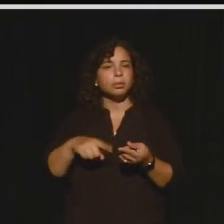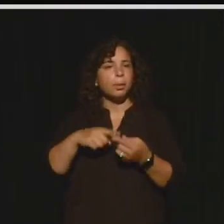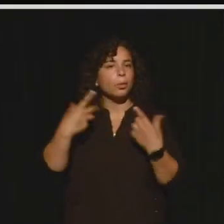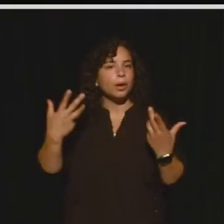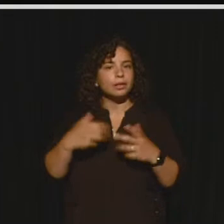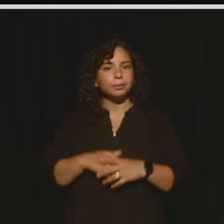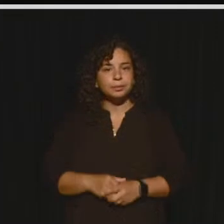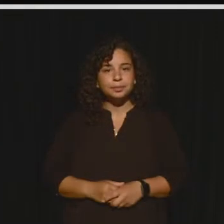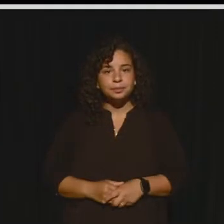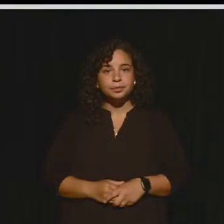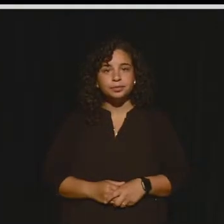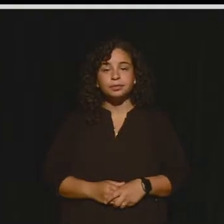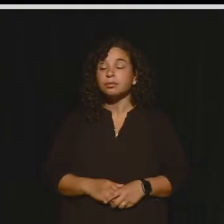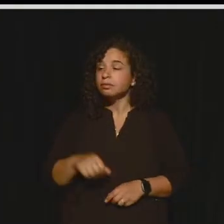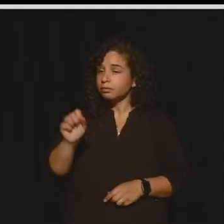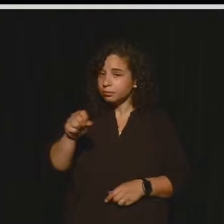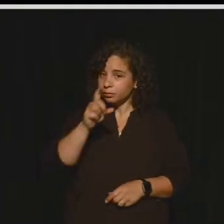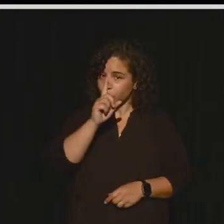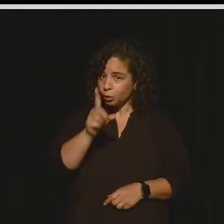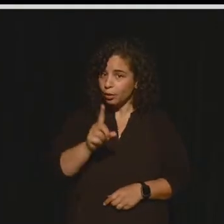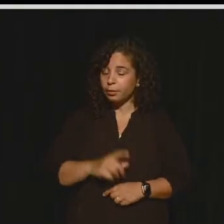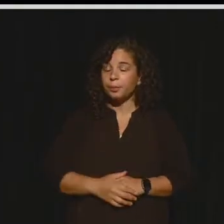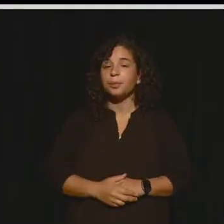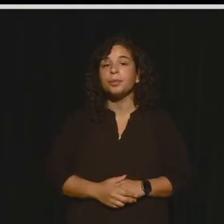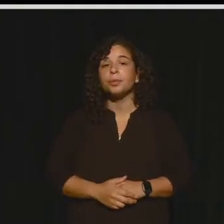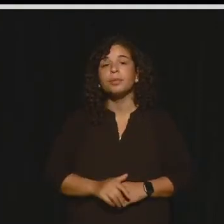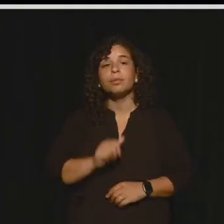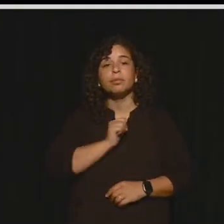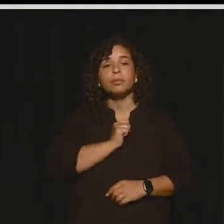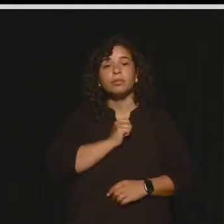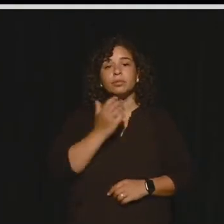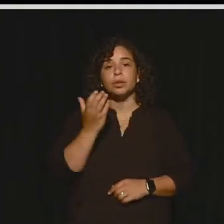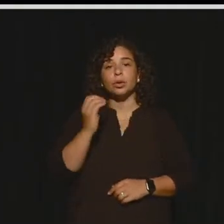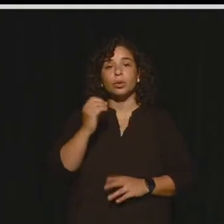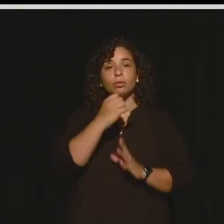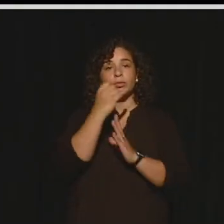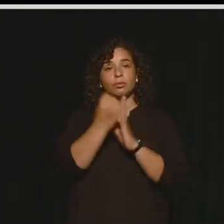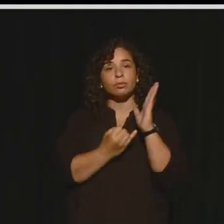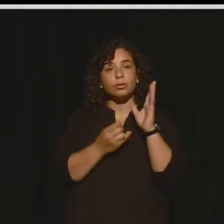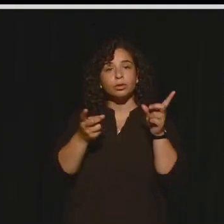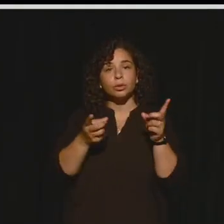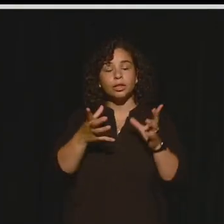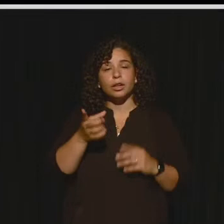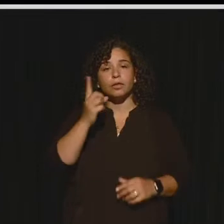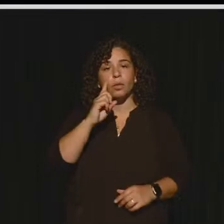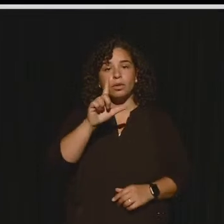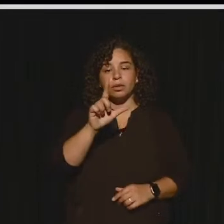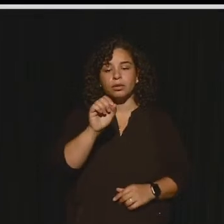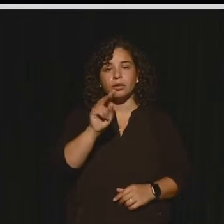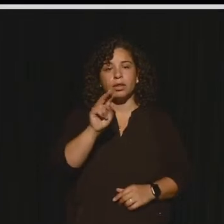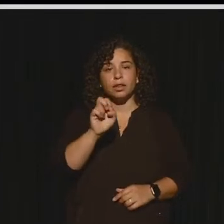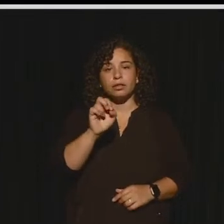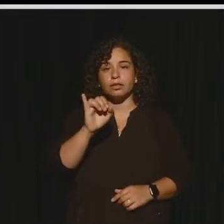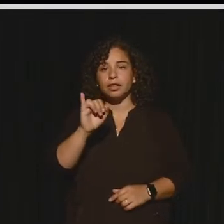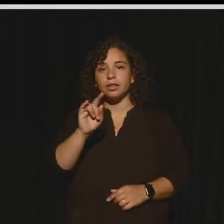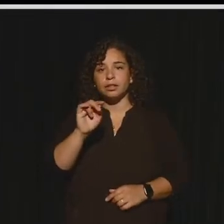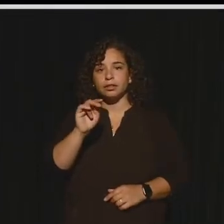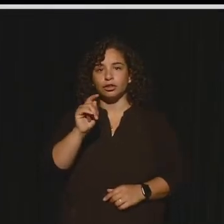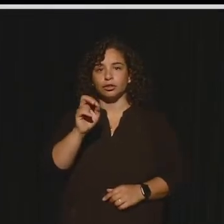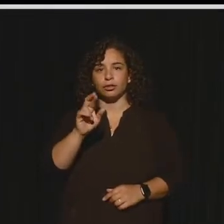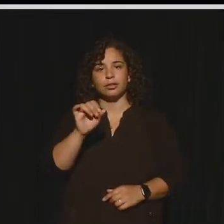you bring to this conversation? Yeah, I'm also the co-artistic director of